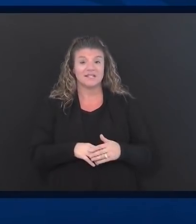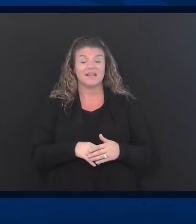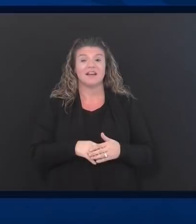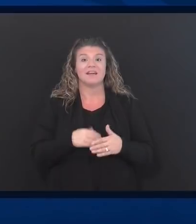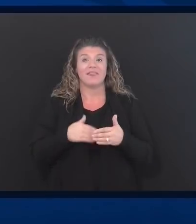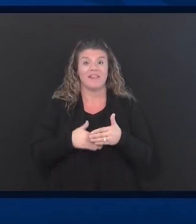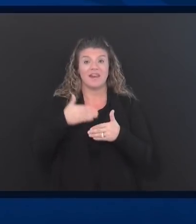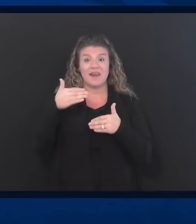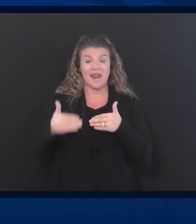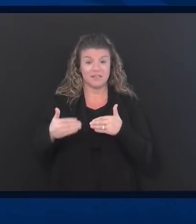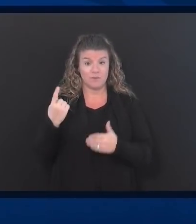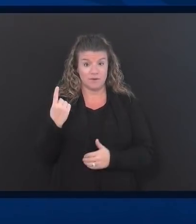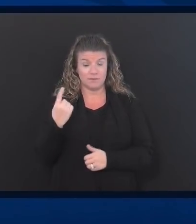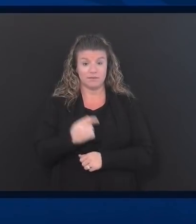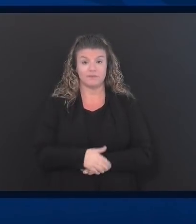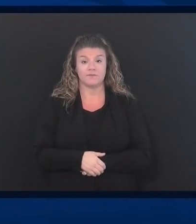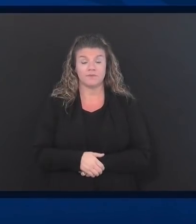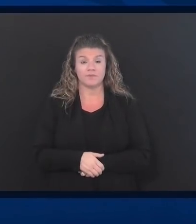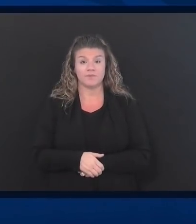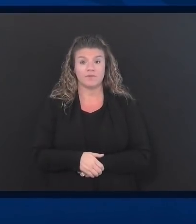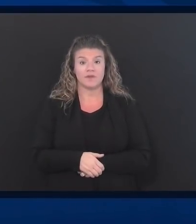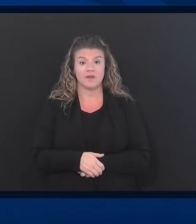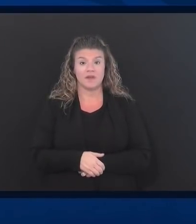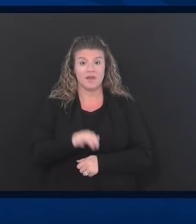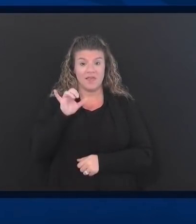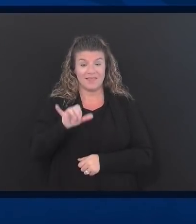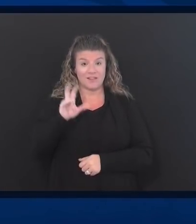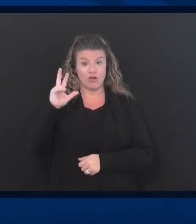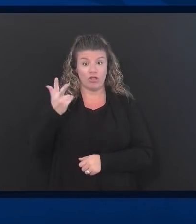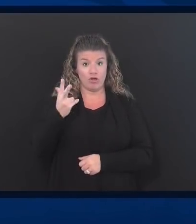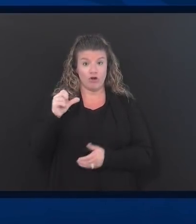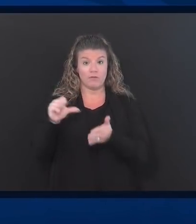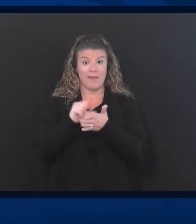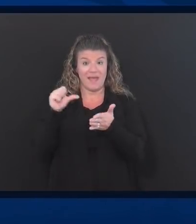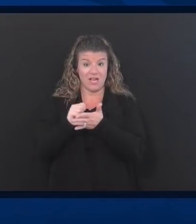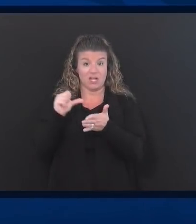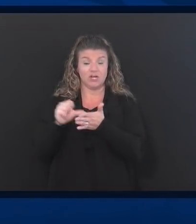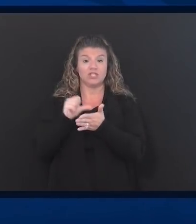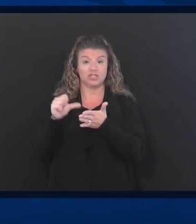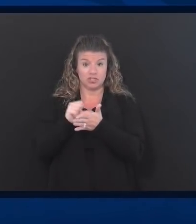slide, this is the third page on the